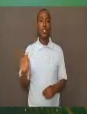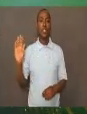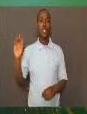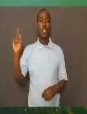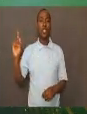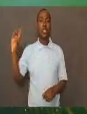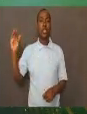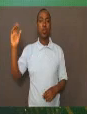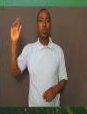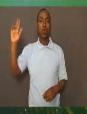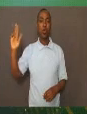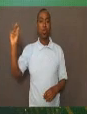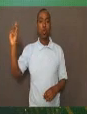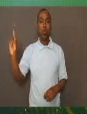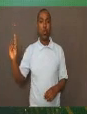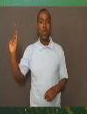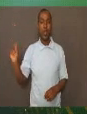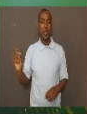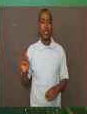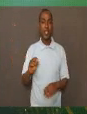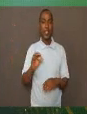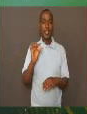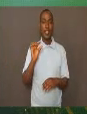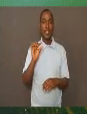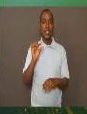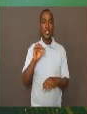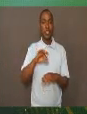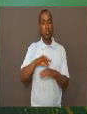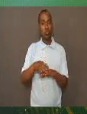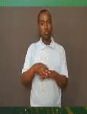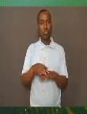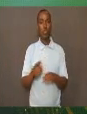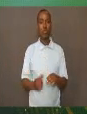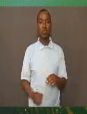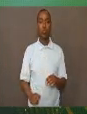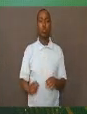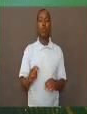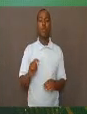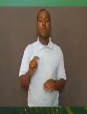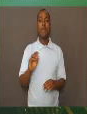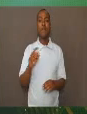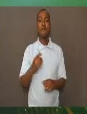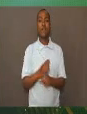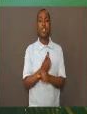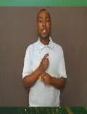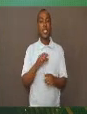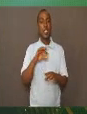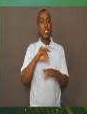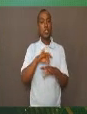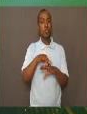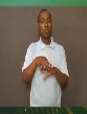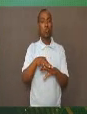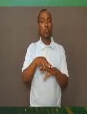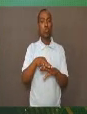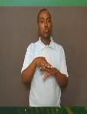Chancroids produce painful sores on the genitals. The sores are red and